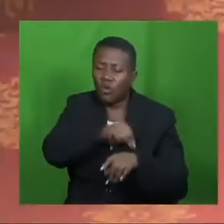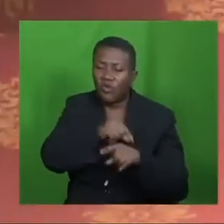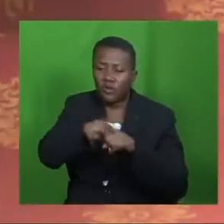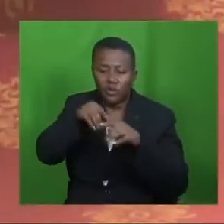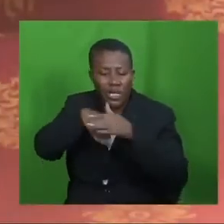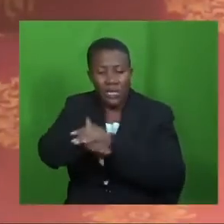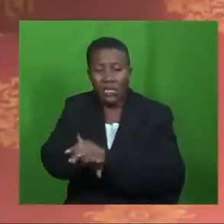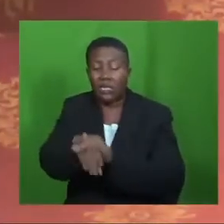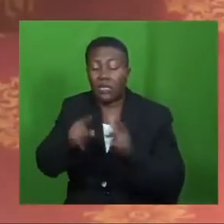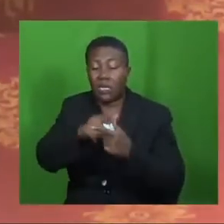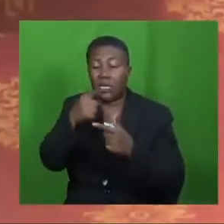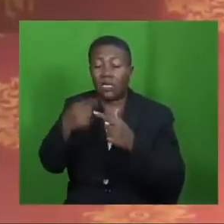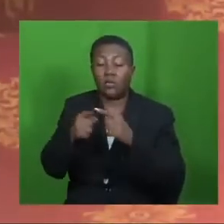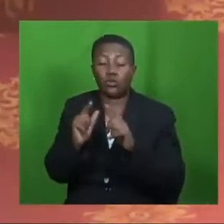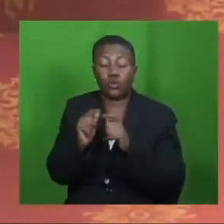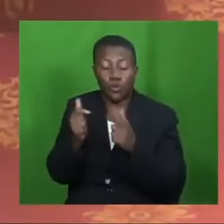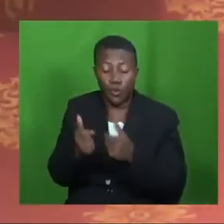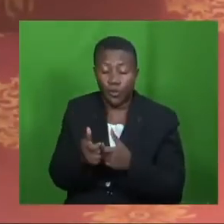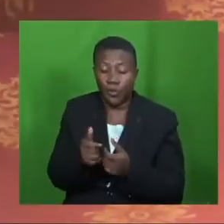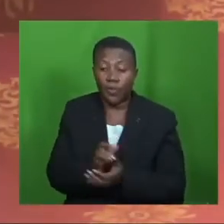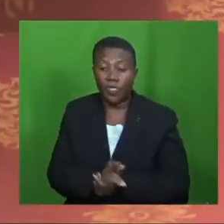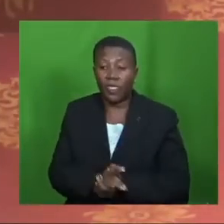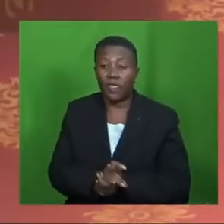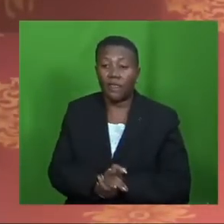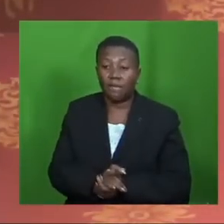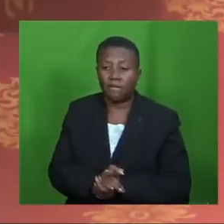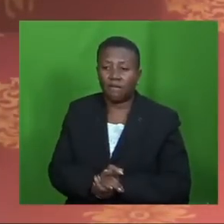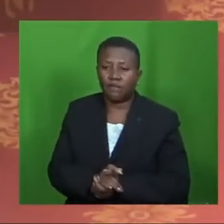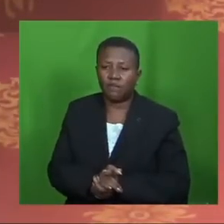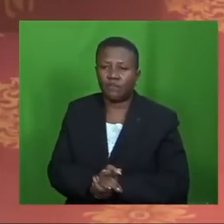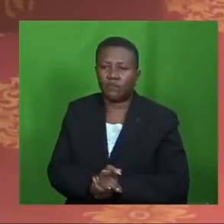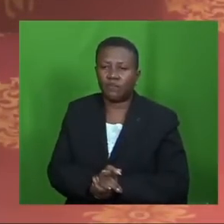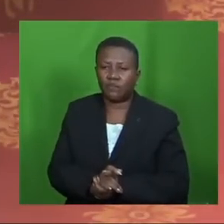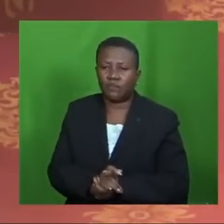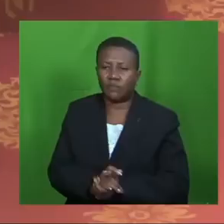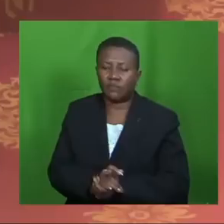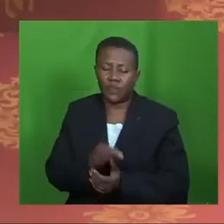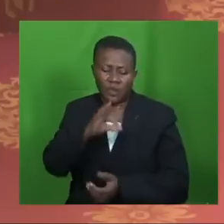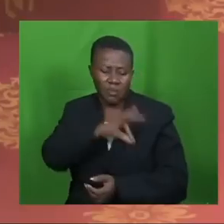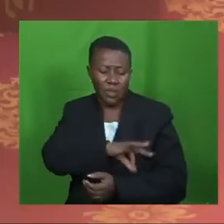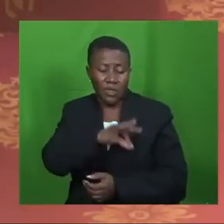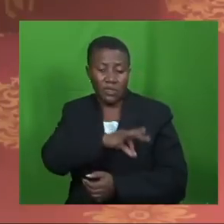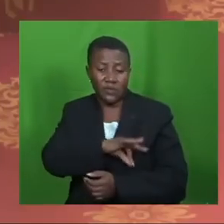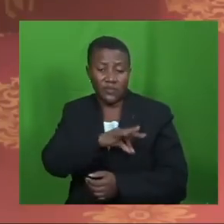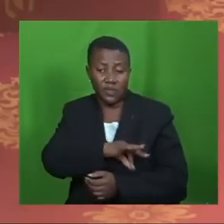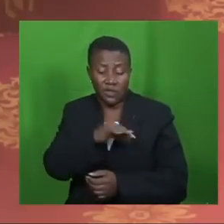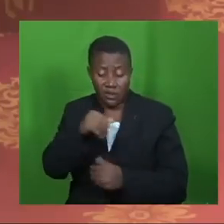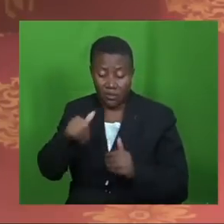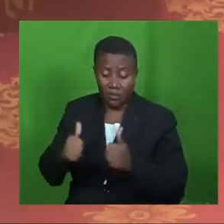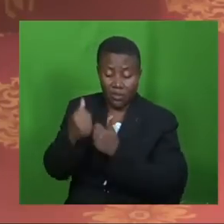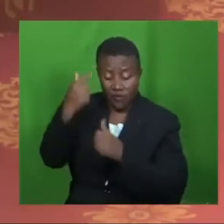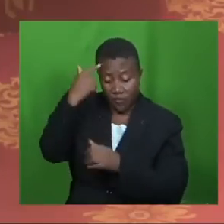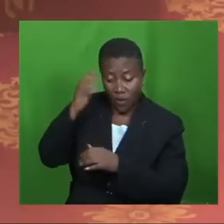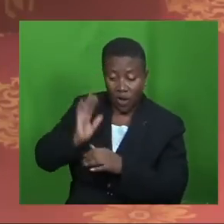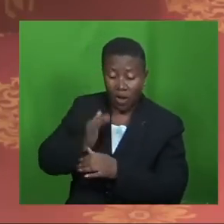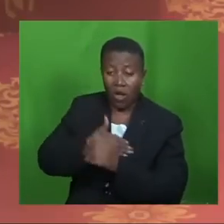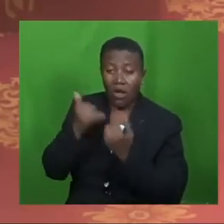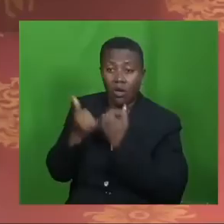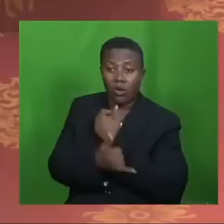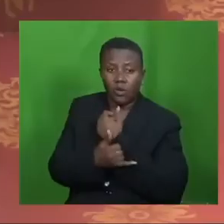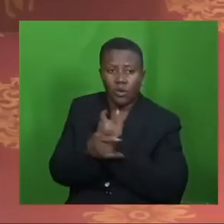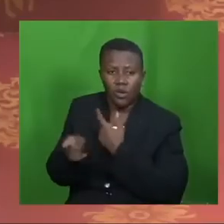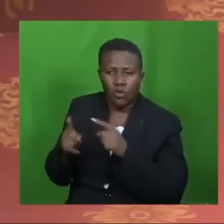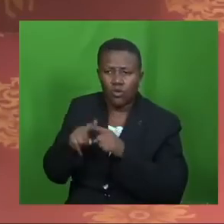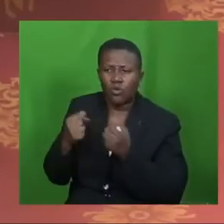tournament. Mr. Speaker, benefits of Qatar to our country. In spite of the Ghana's disappointing inability